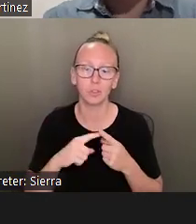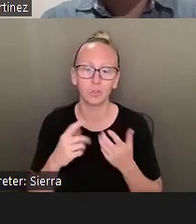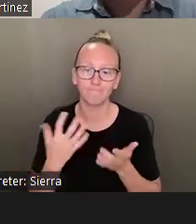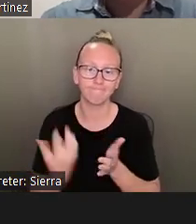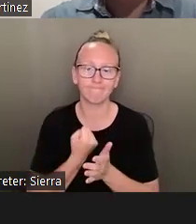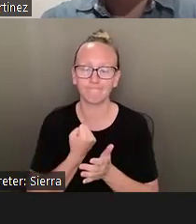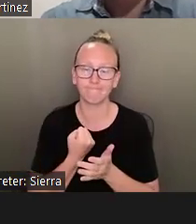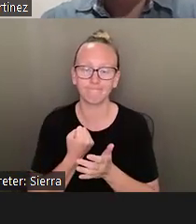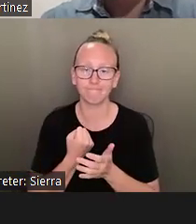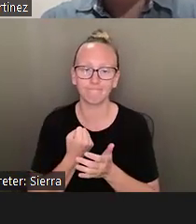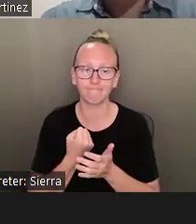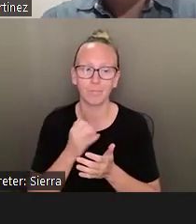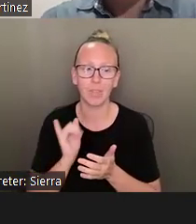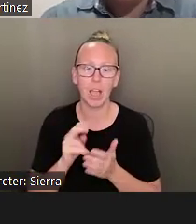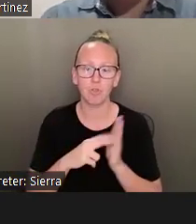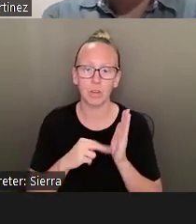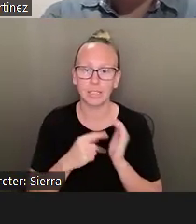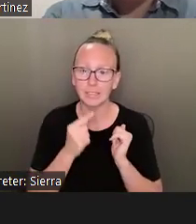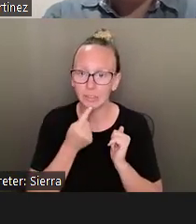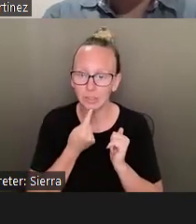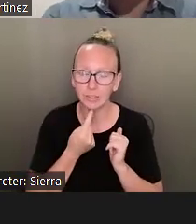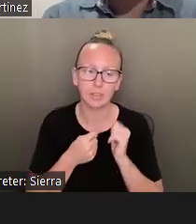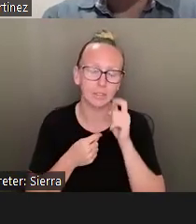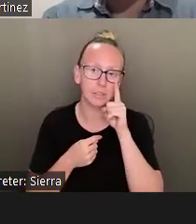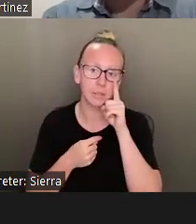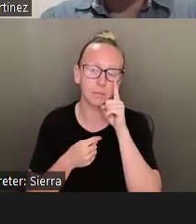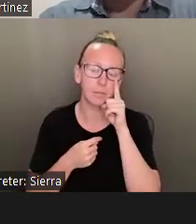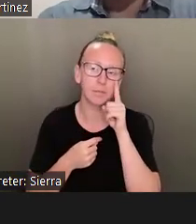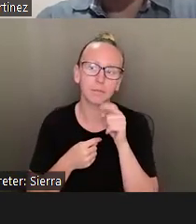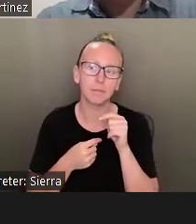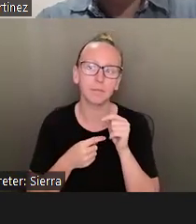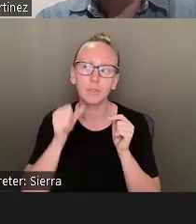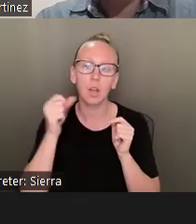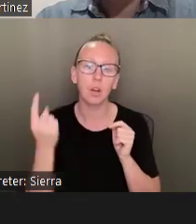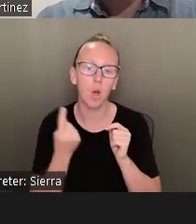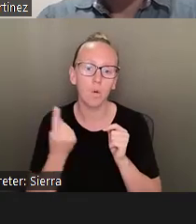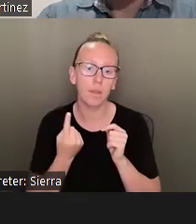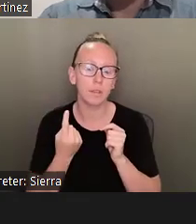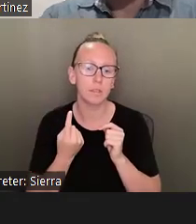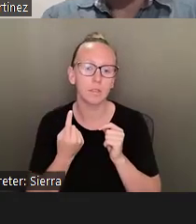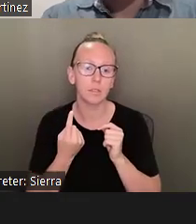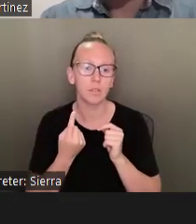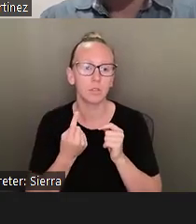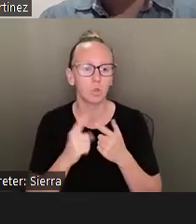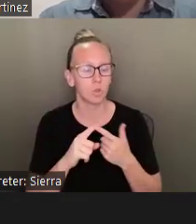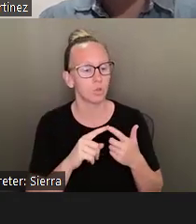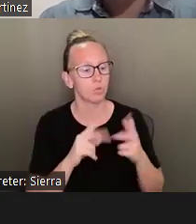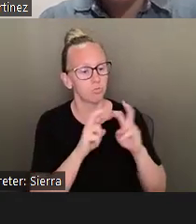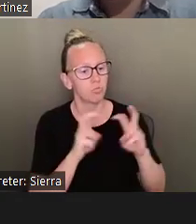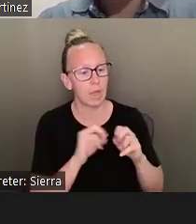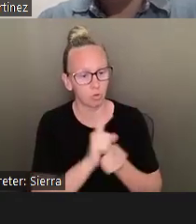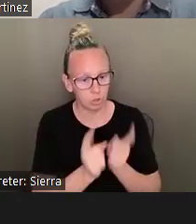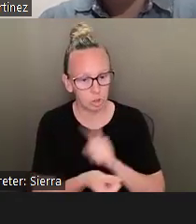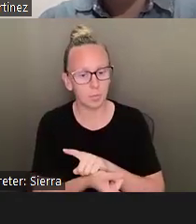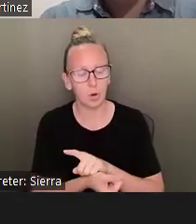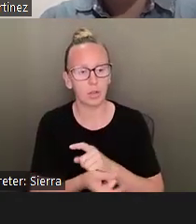my dreams seriously, not necessarily seeking interpretation, like one correct answer that